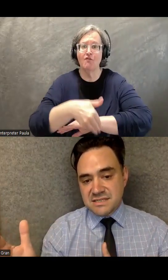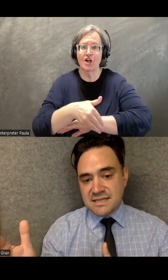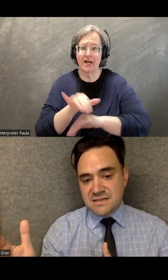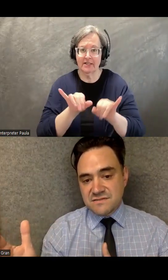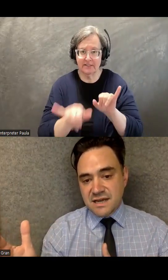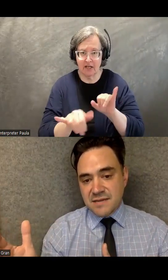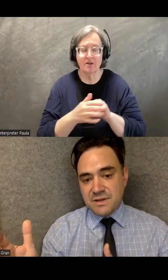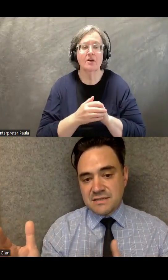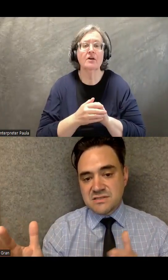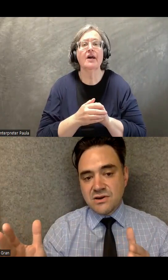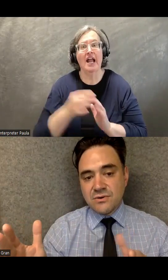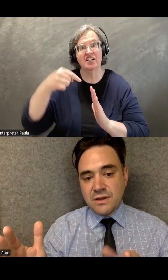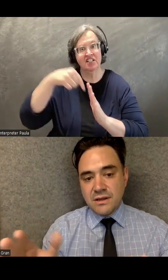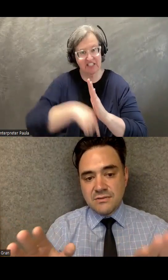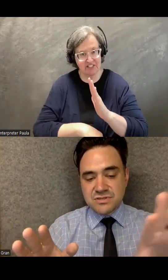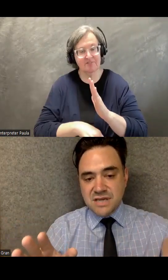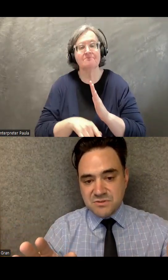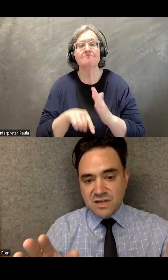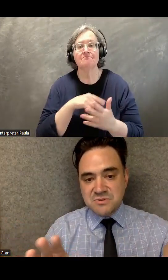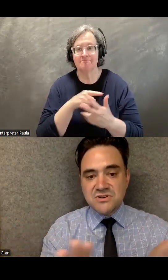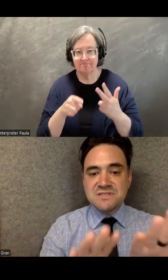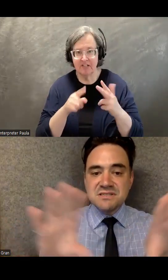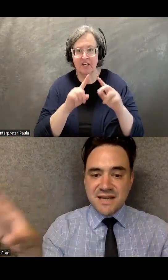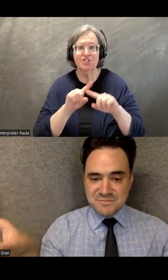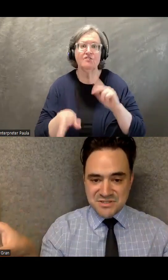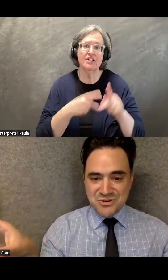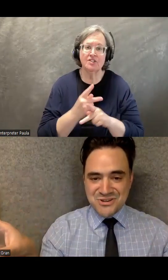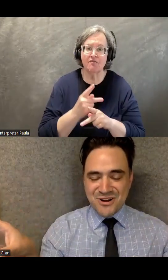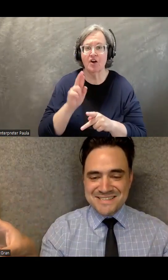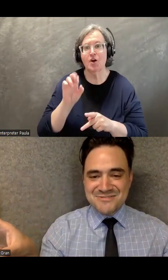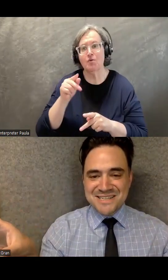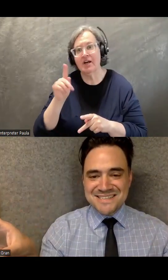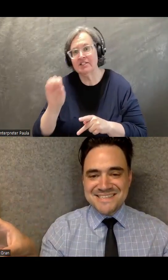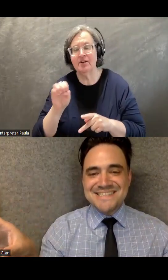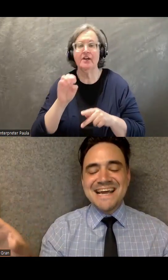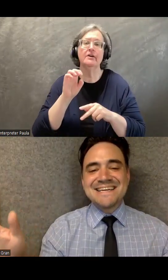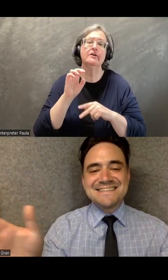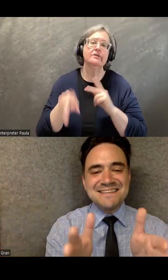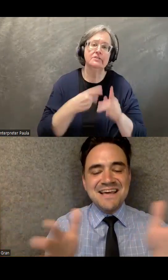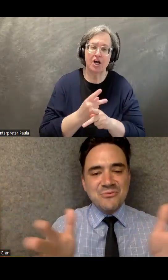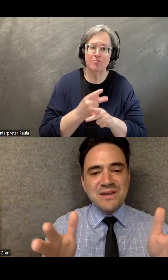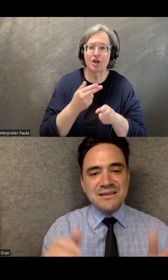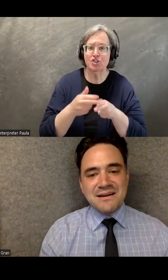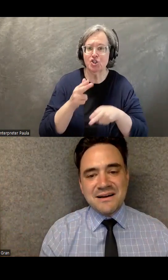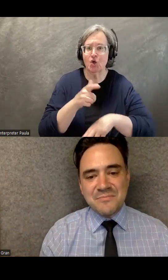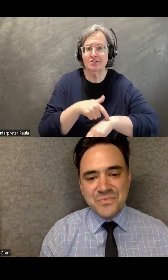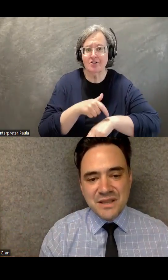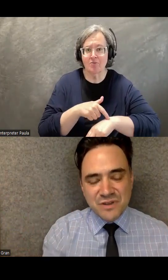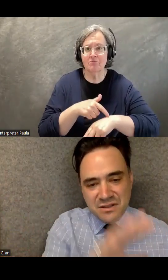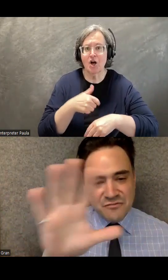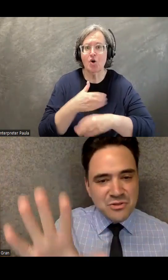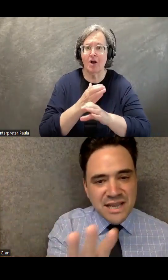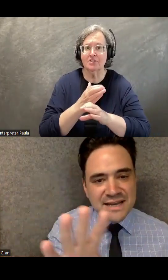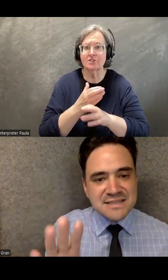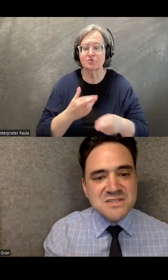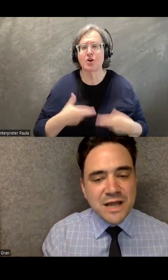there's the intensive type. And so there's types of respite services, types of short-term crisis residences. And I think that